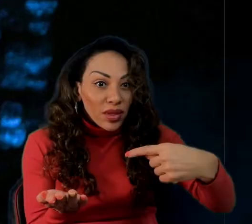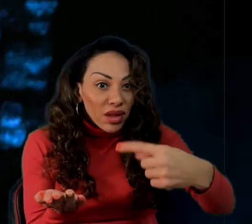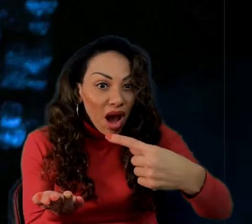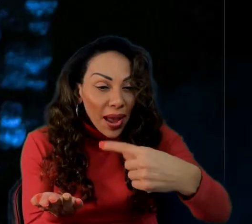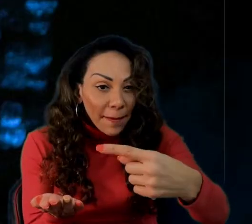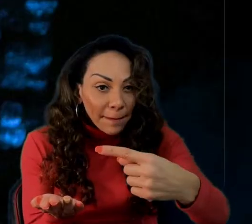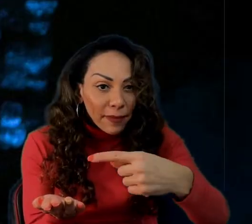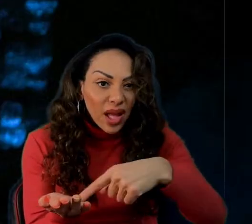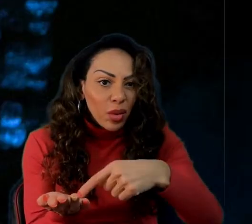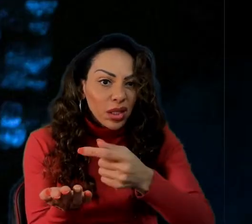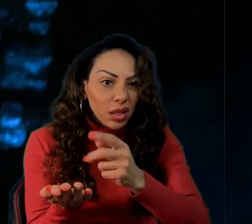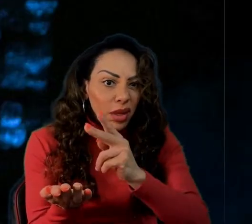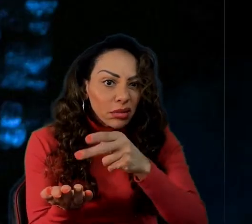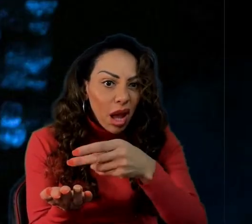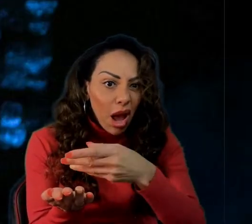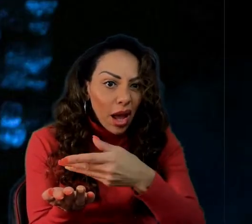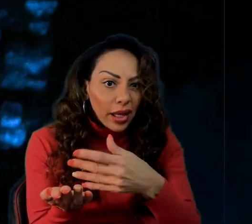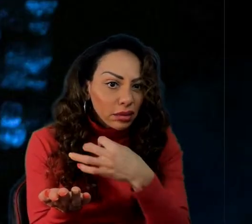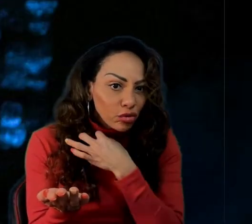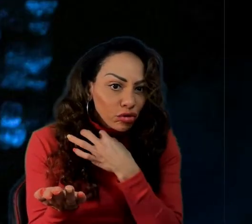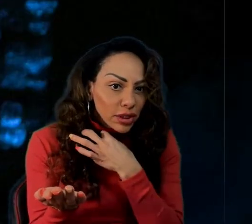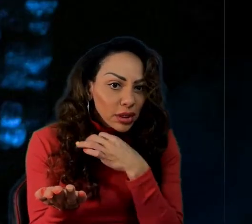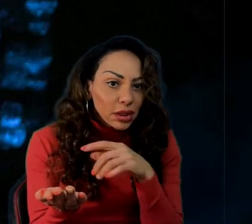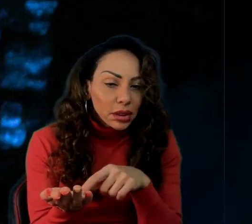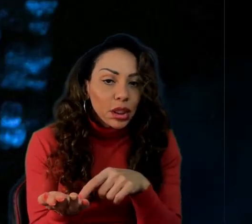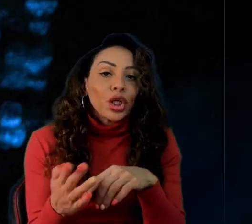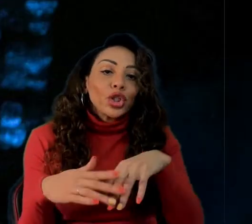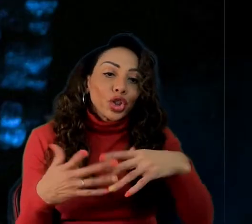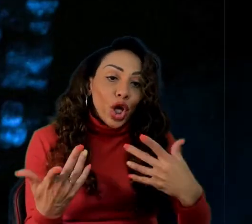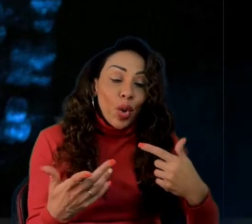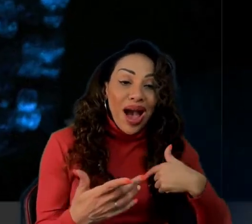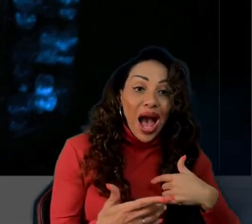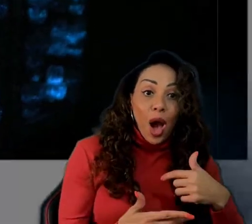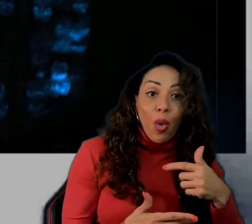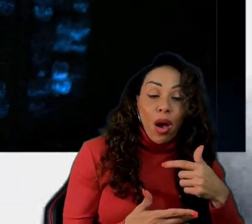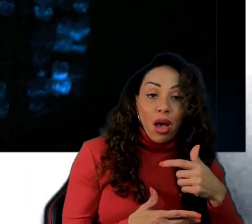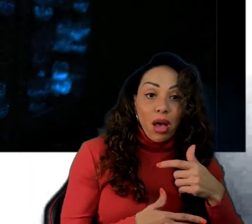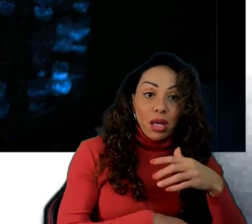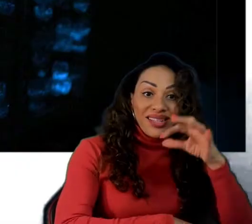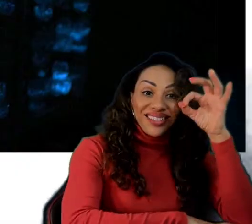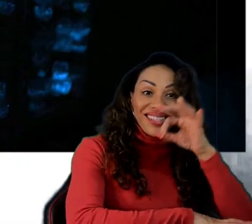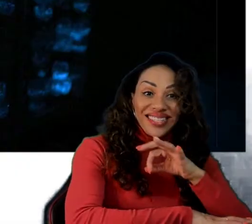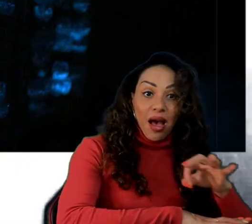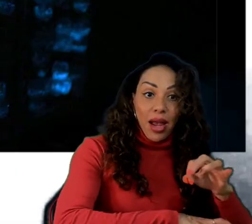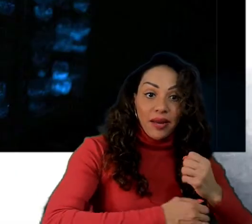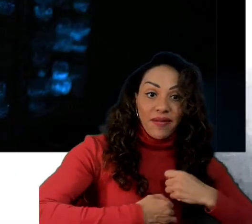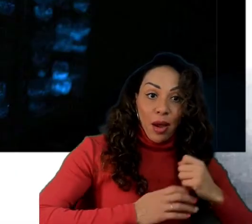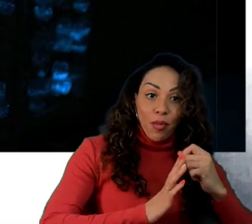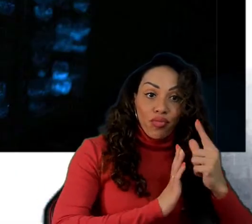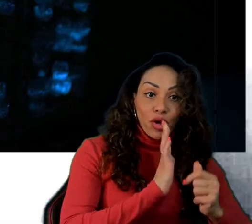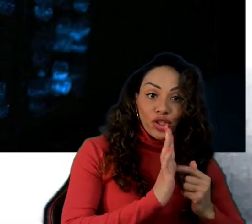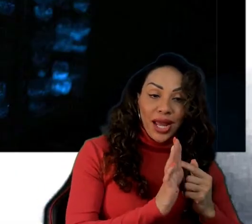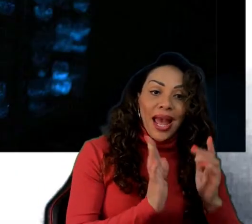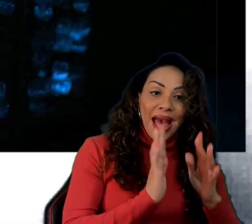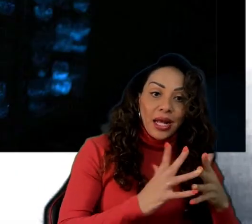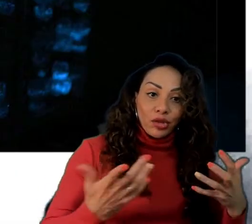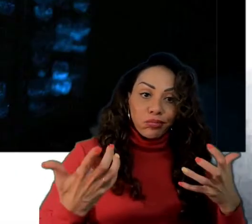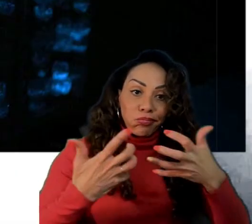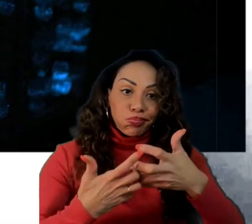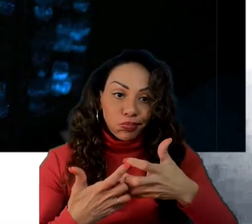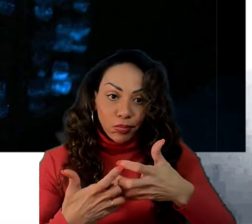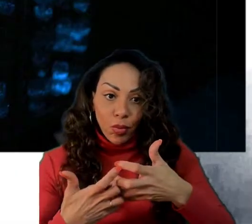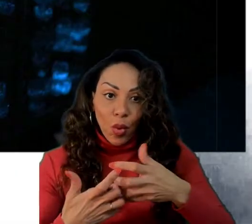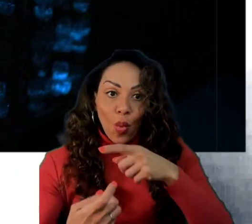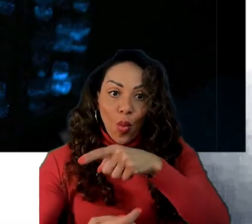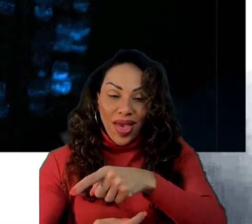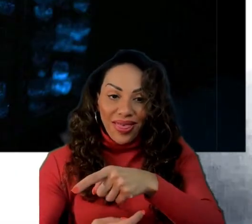And that meant that we had to kind of design our experience around this as we were learning how to work with algae. So we weren't clear